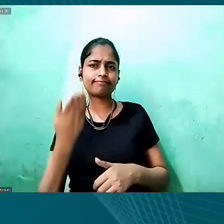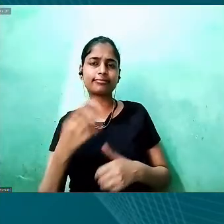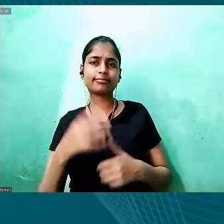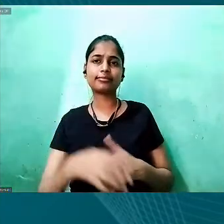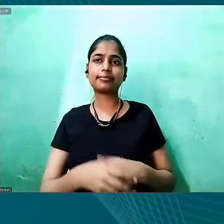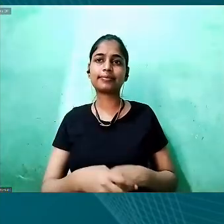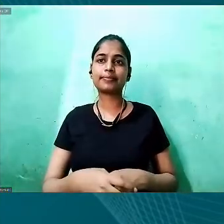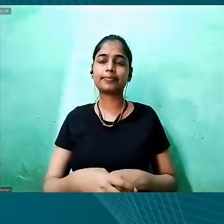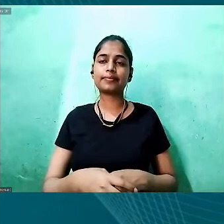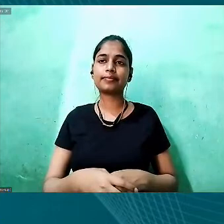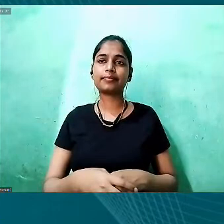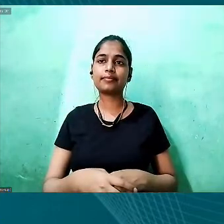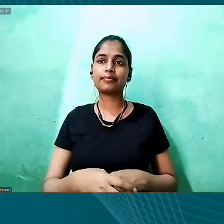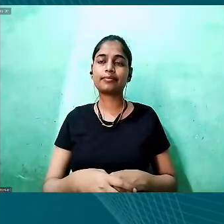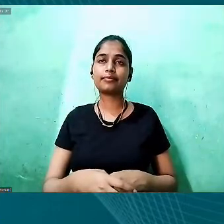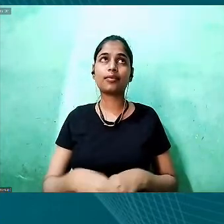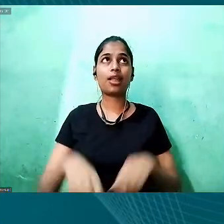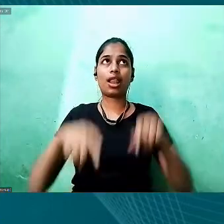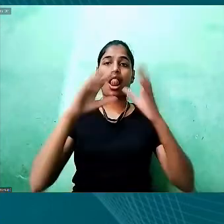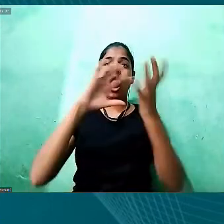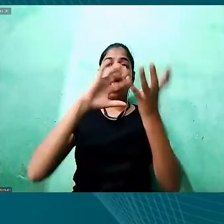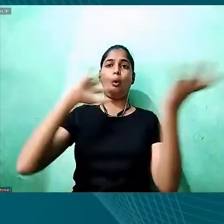is a world map